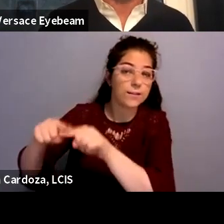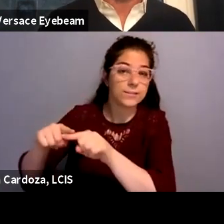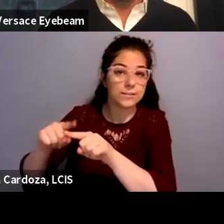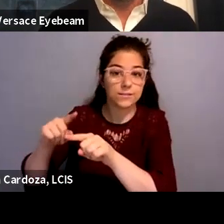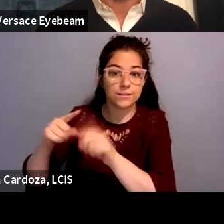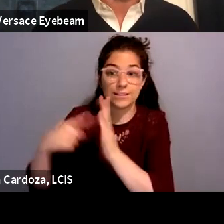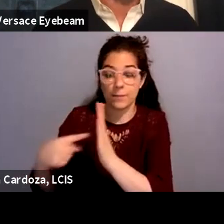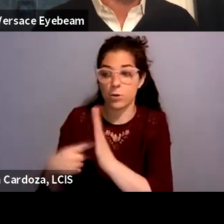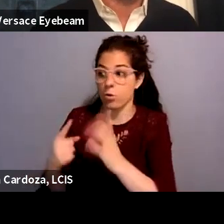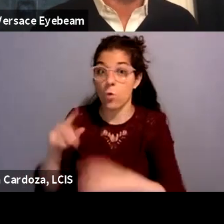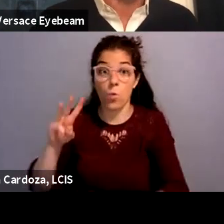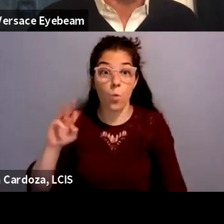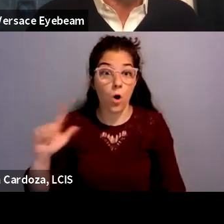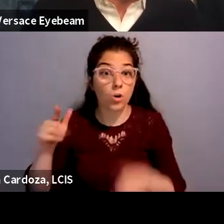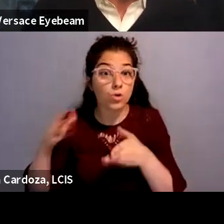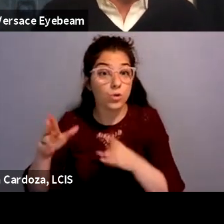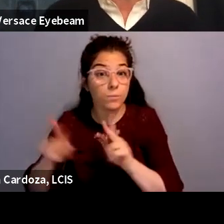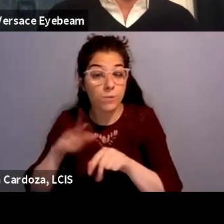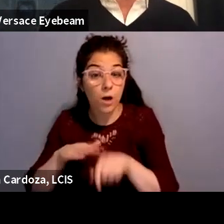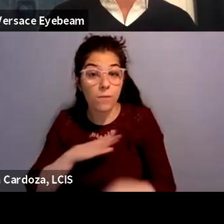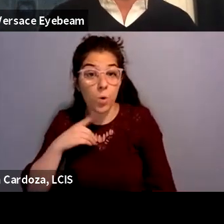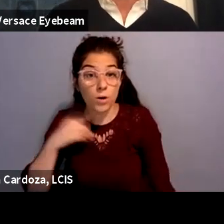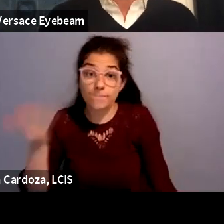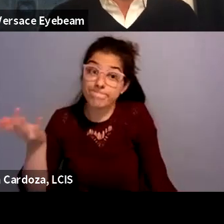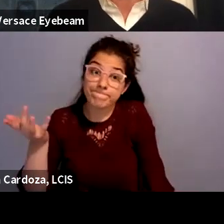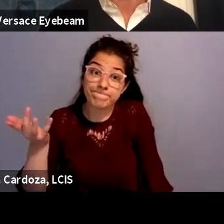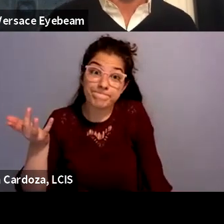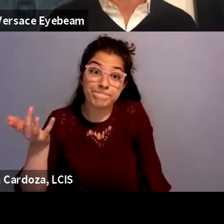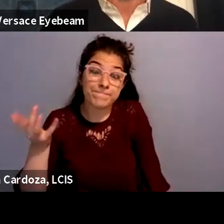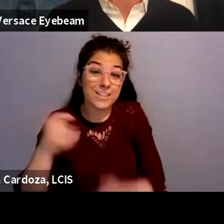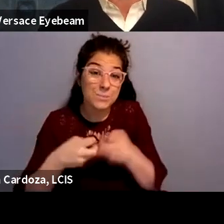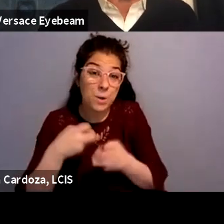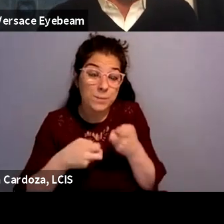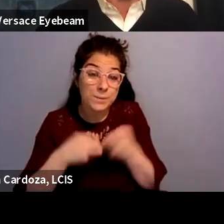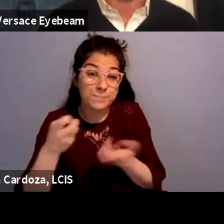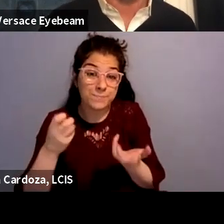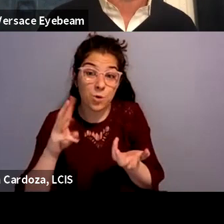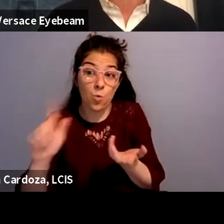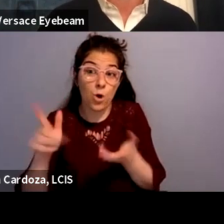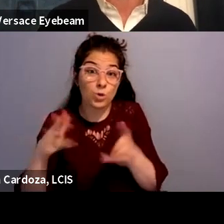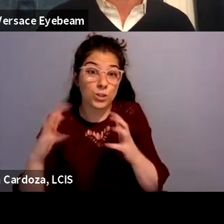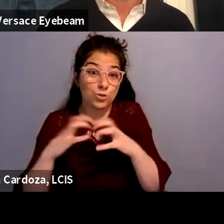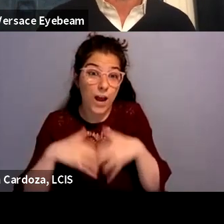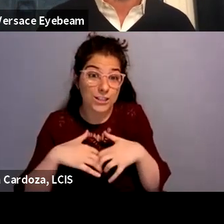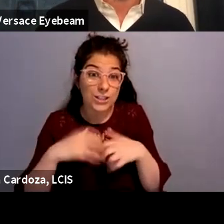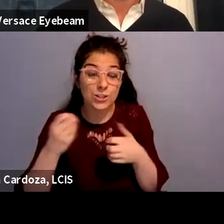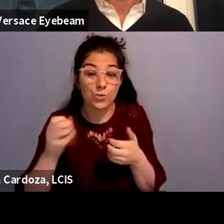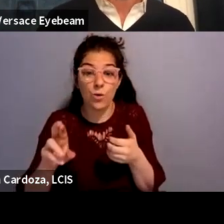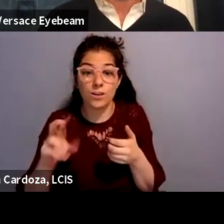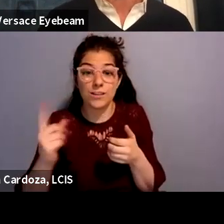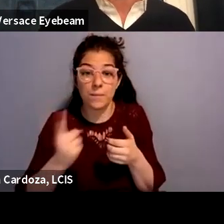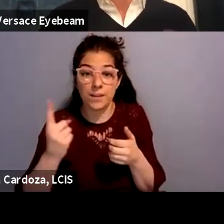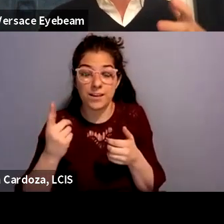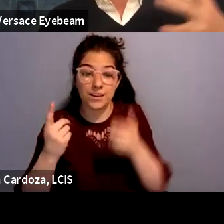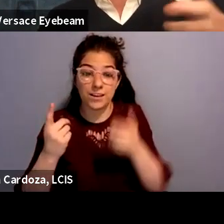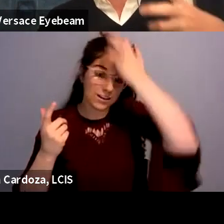an example, Wall Street people on the board is a problem when Wall Street crashes, or is a problem when something,